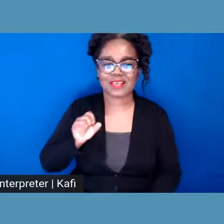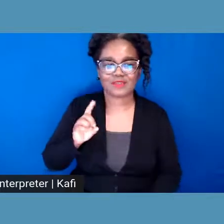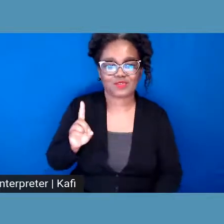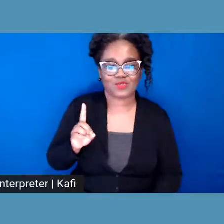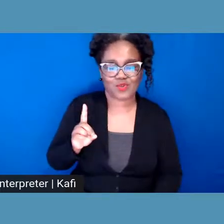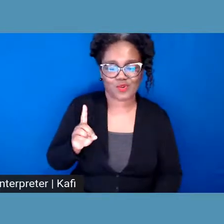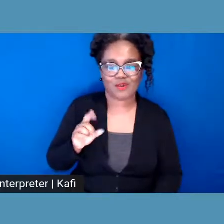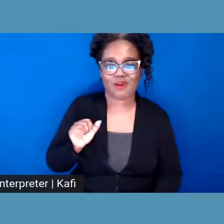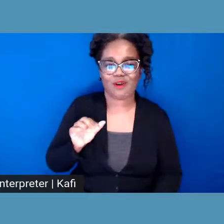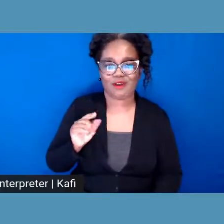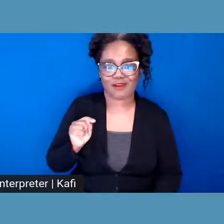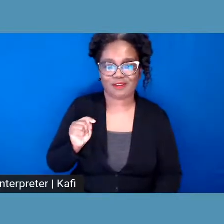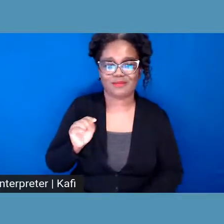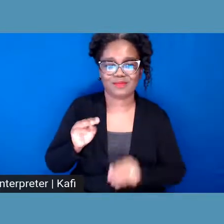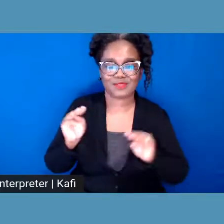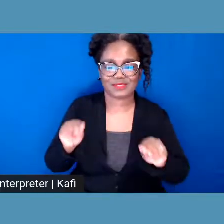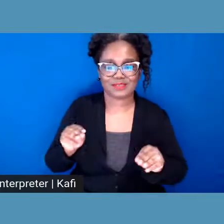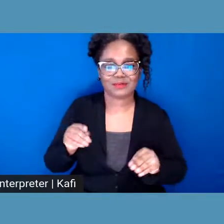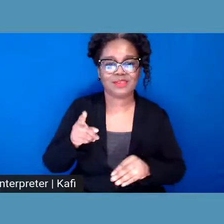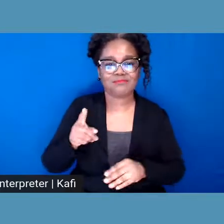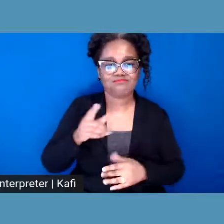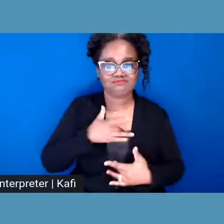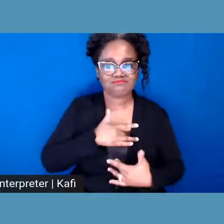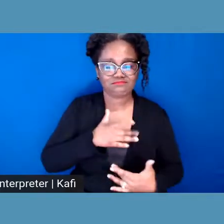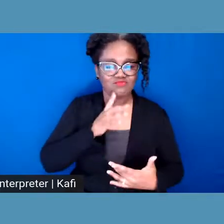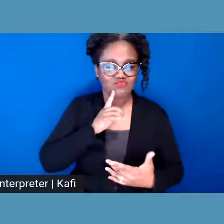connect people and ideas in person and online.